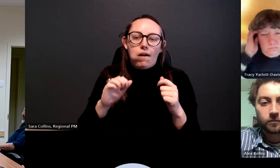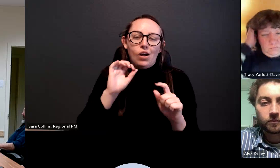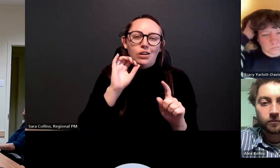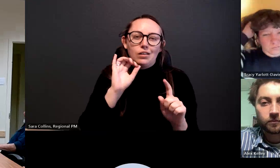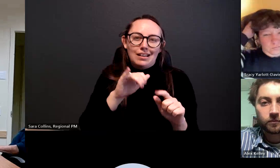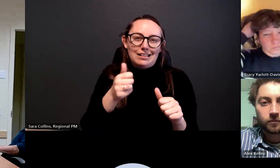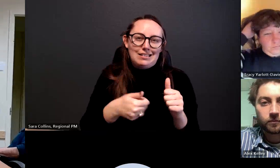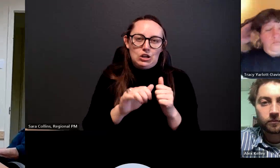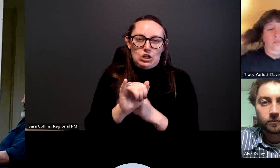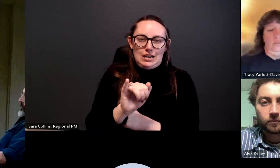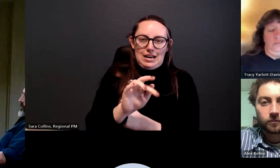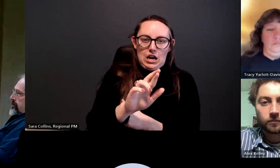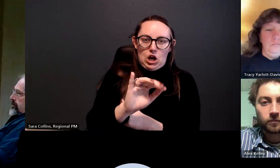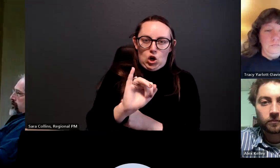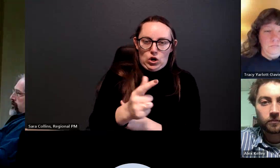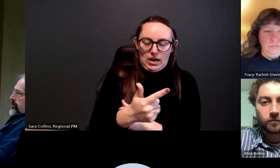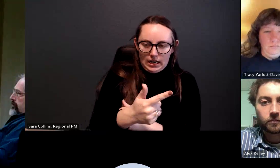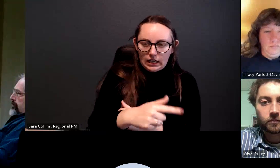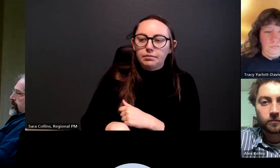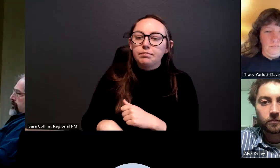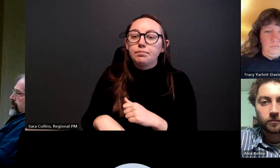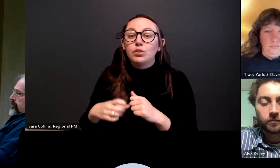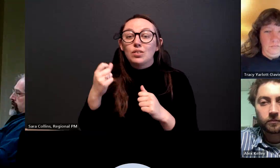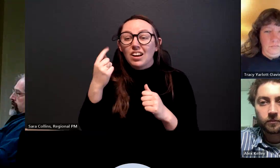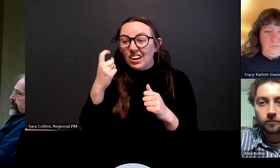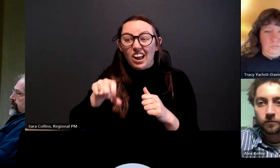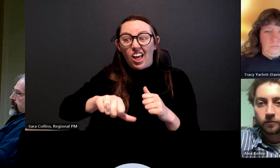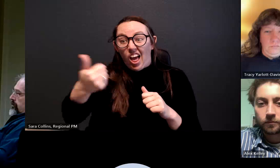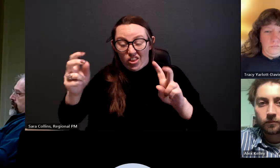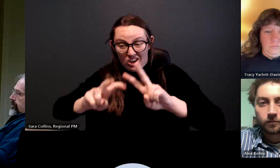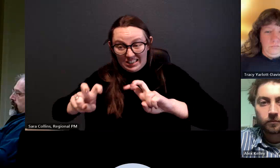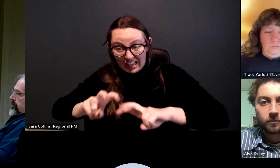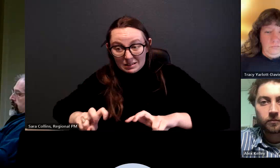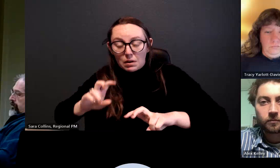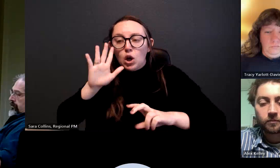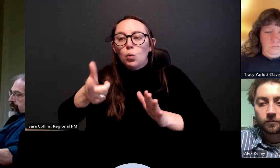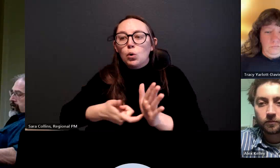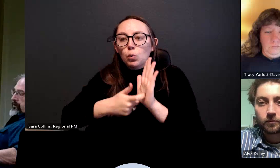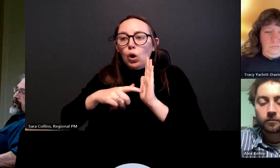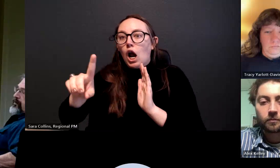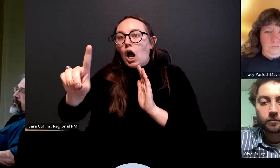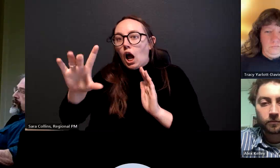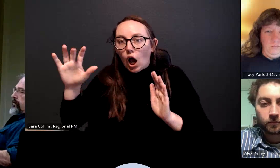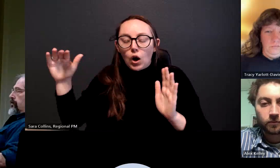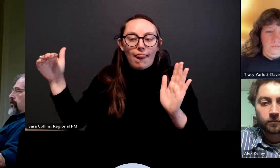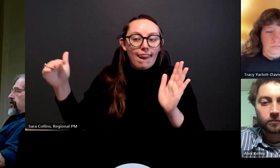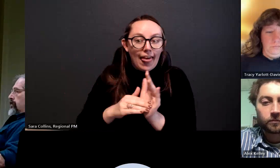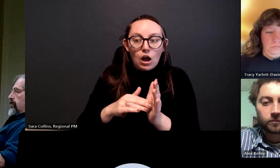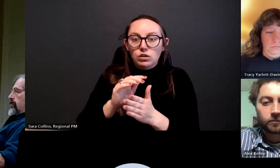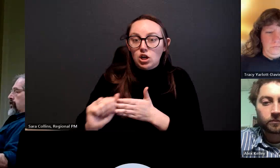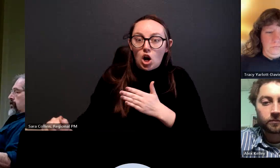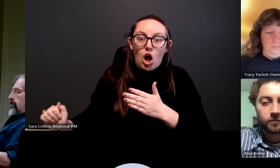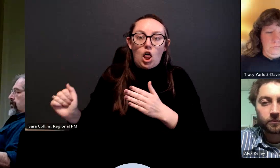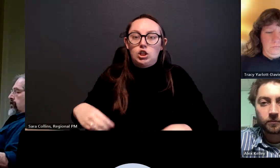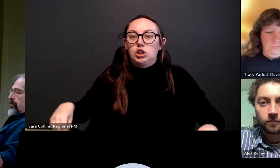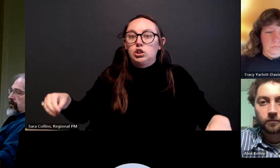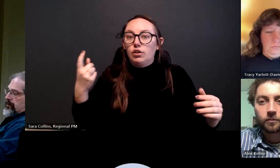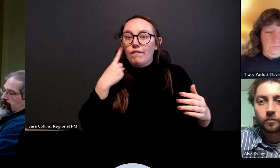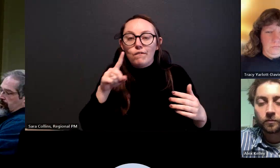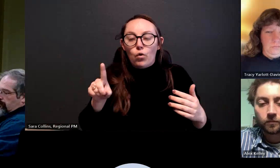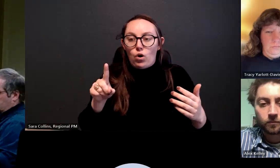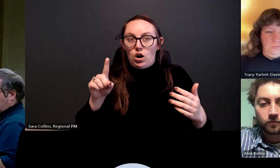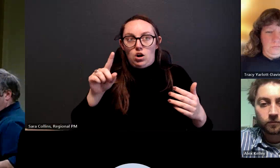hundreds of thousands in the replacement poles, and Bellavance decides they'll just charge that amount to drop